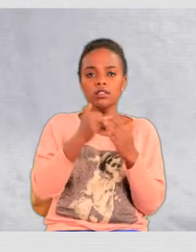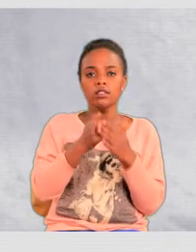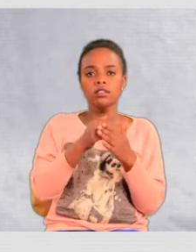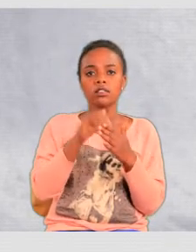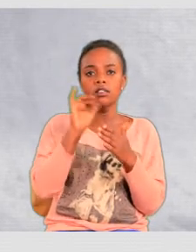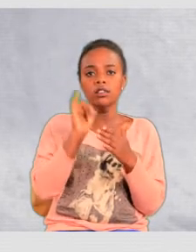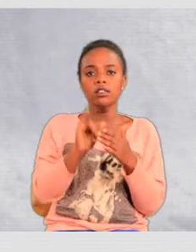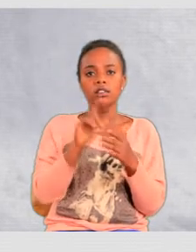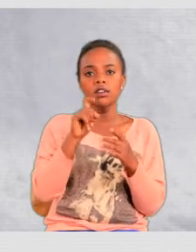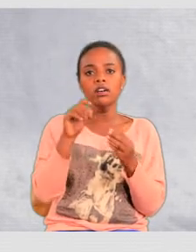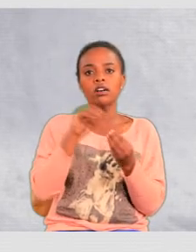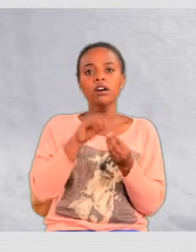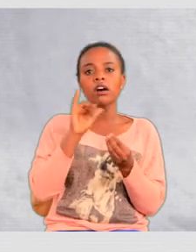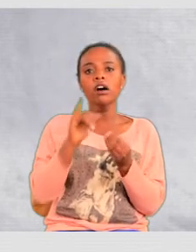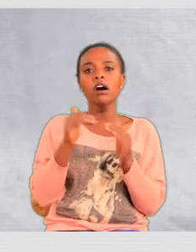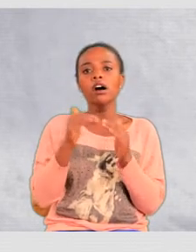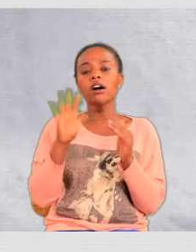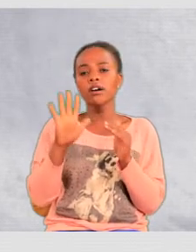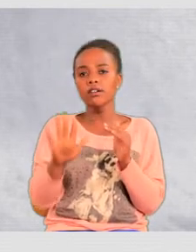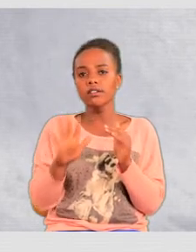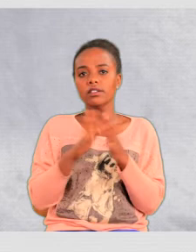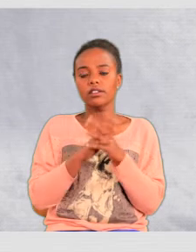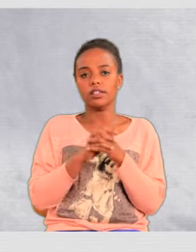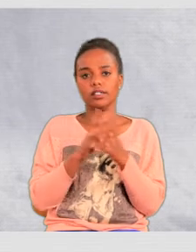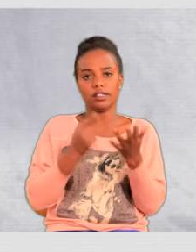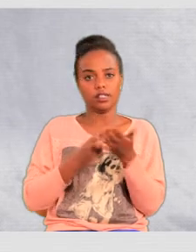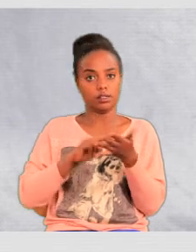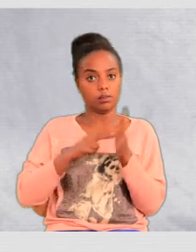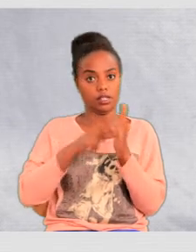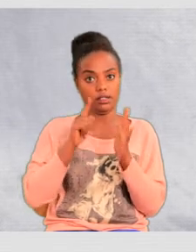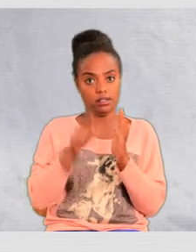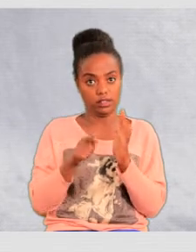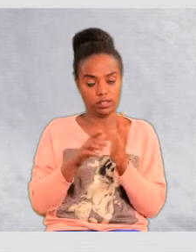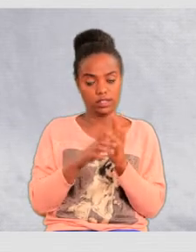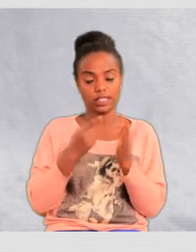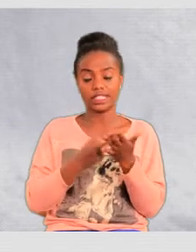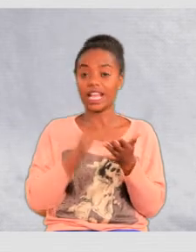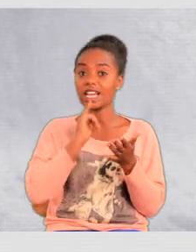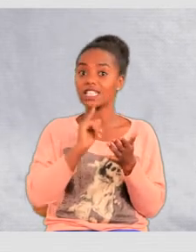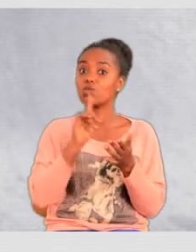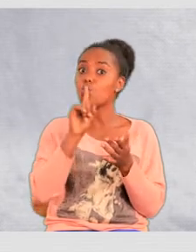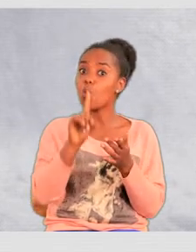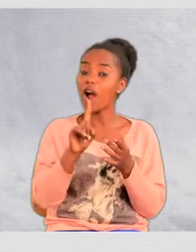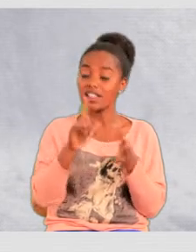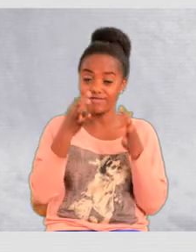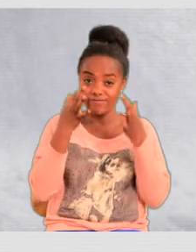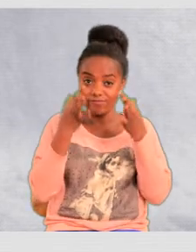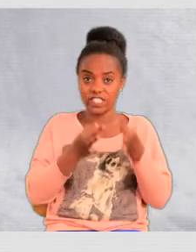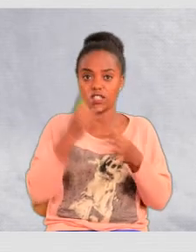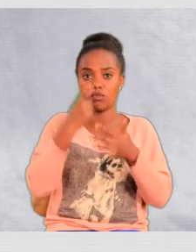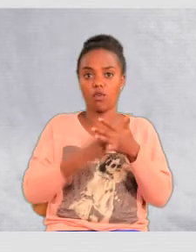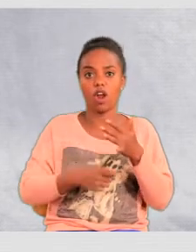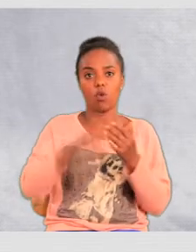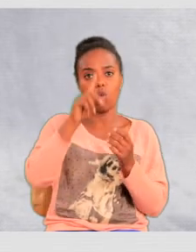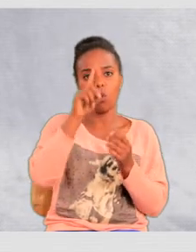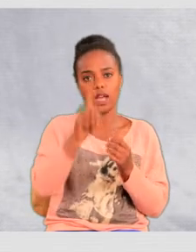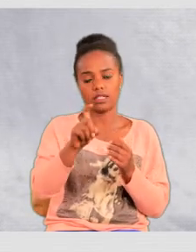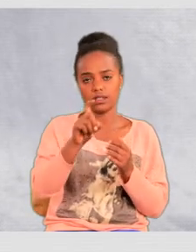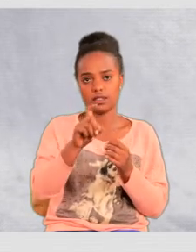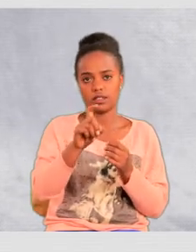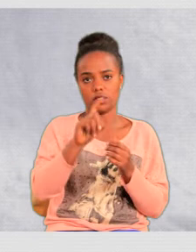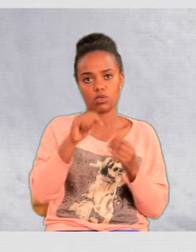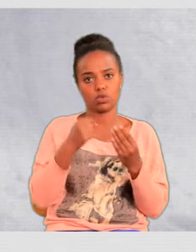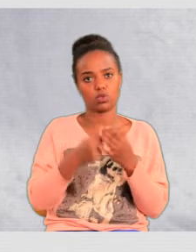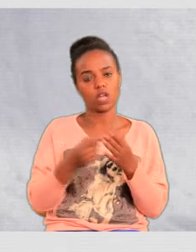x plus y is equal to 5. It means that there is one fixed value of x,